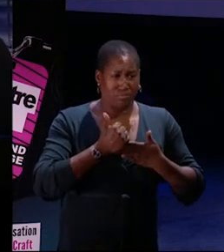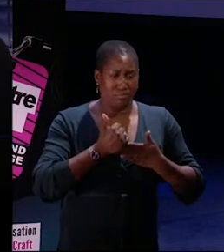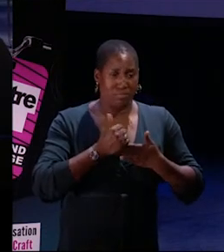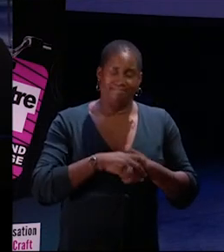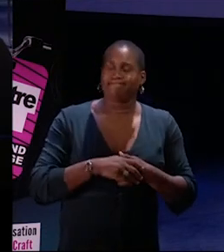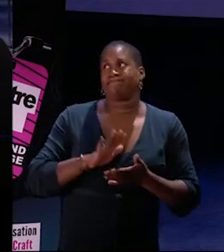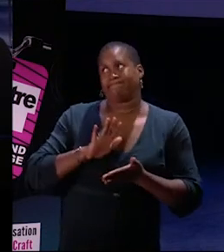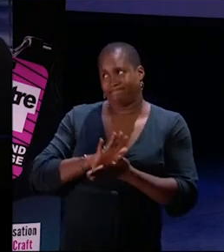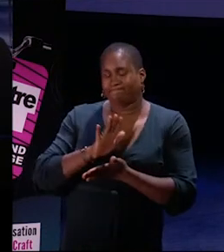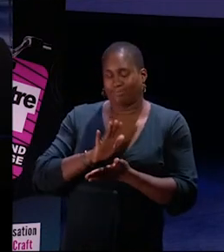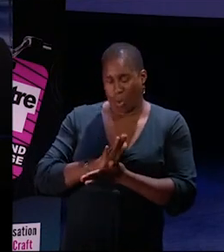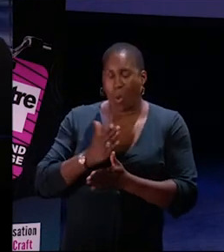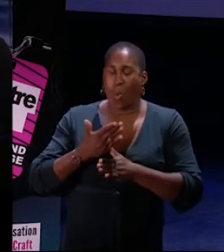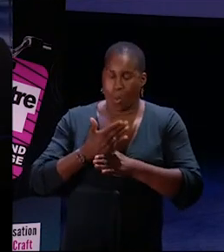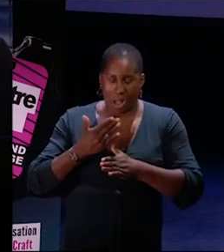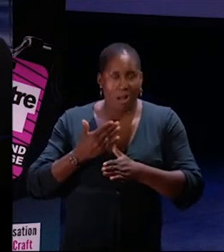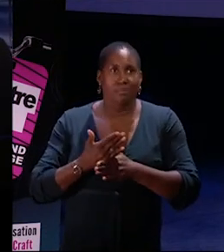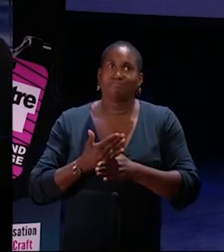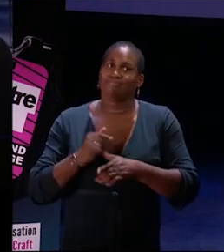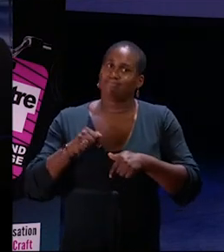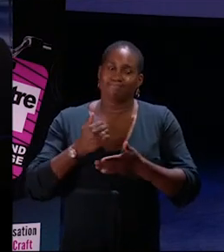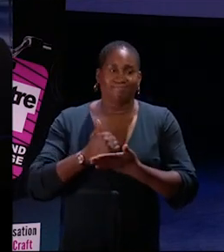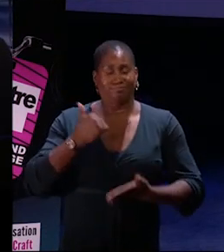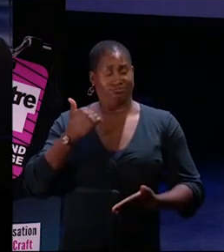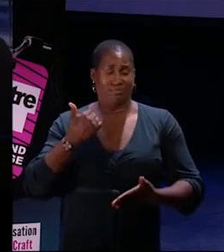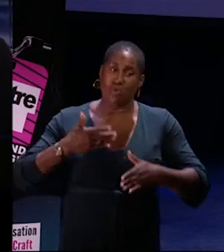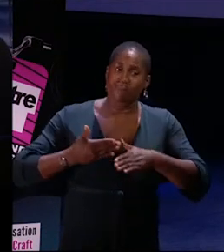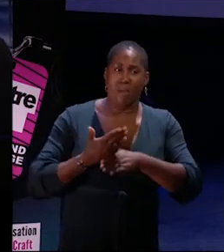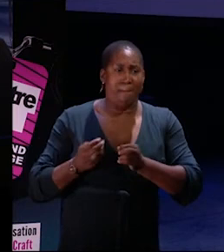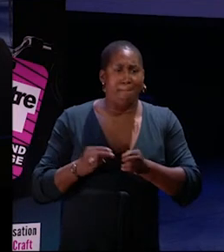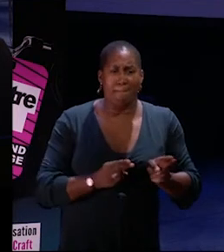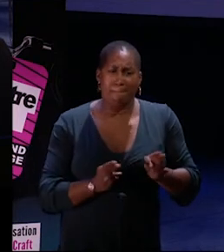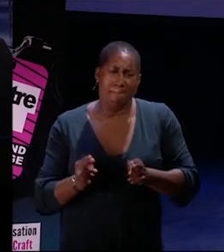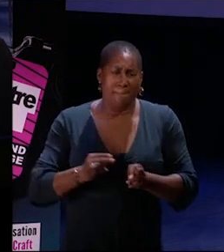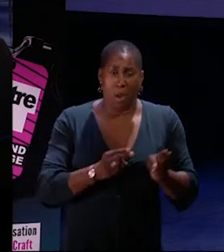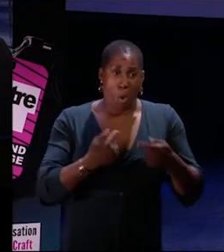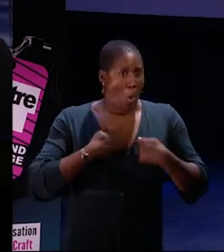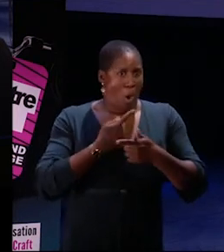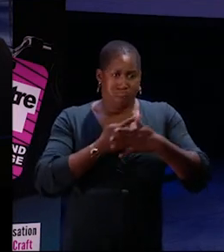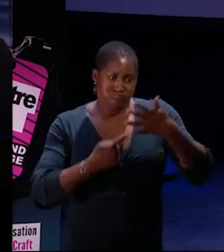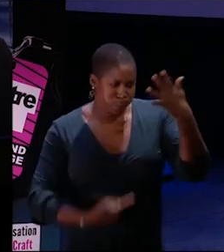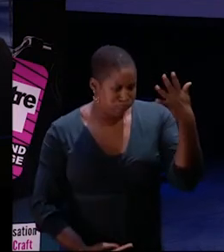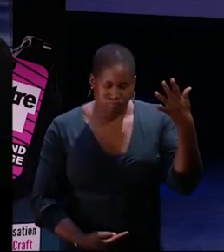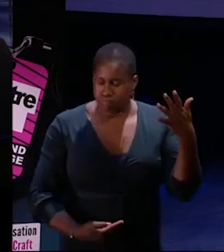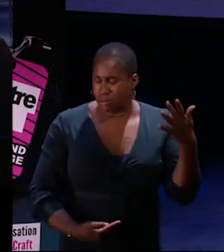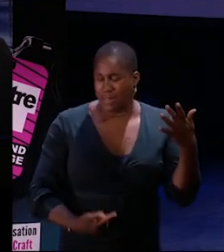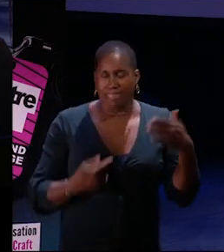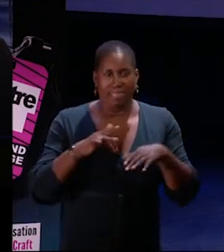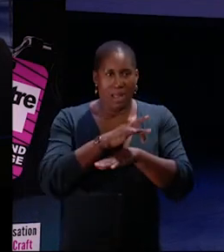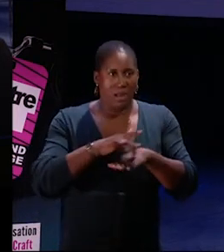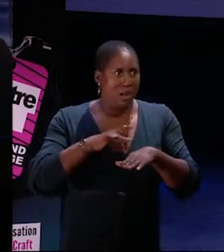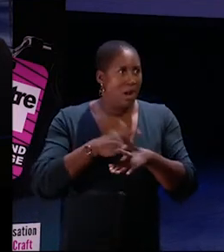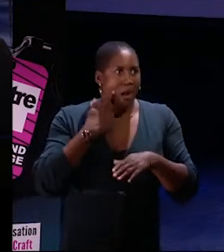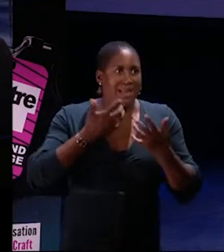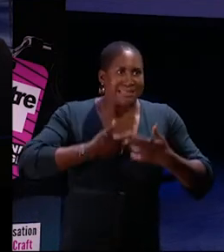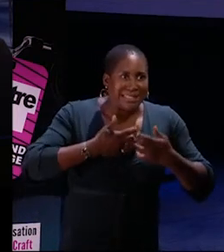Enjoy what you do. I mean, it's fantastic. It is a fantastic career path. I've done so many different things working in theatre. I've worked as a high-access rope technician. I've